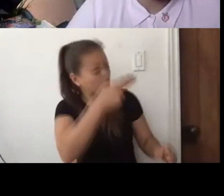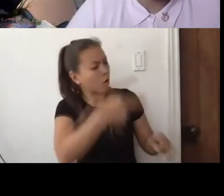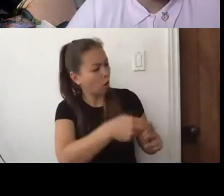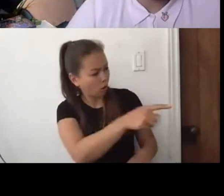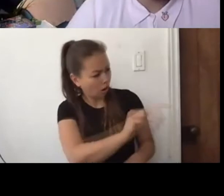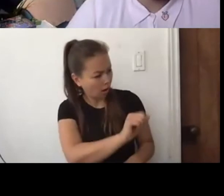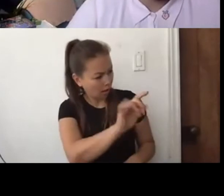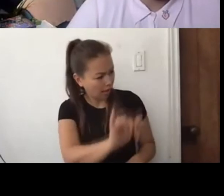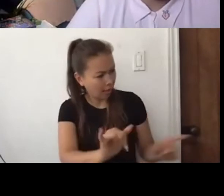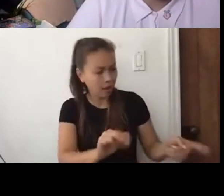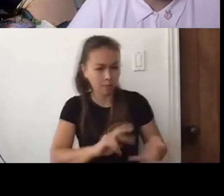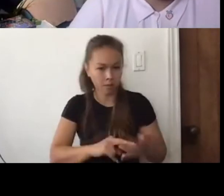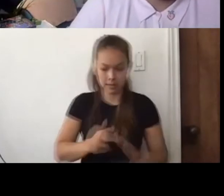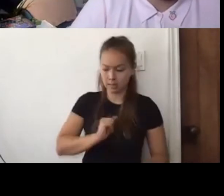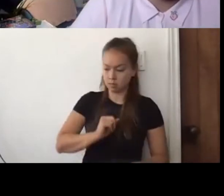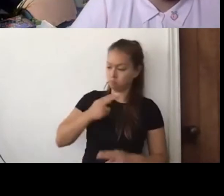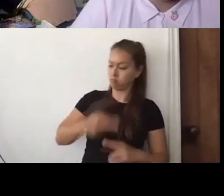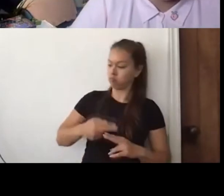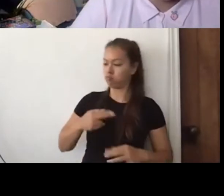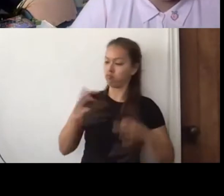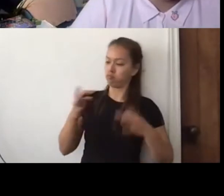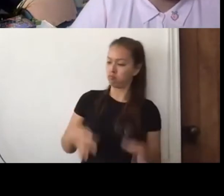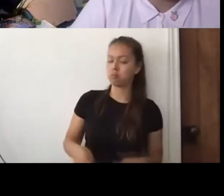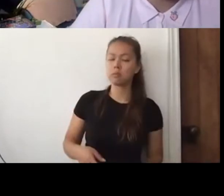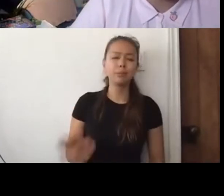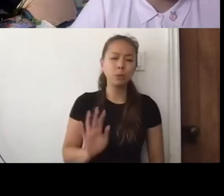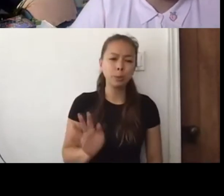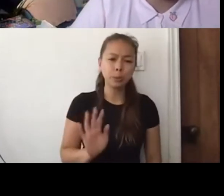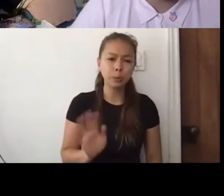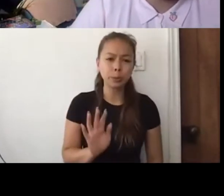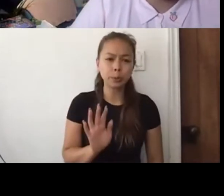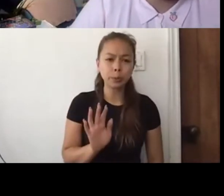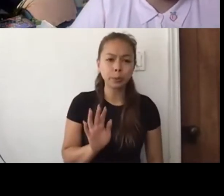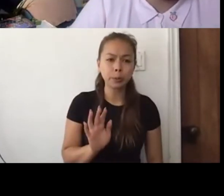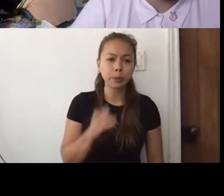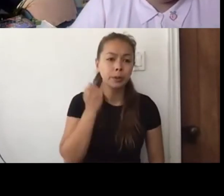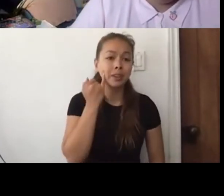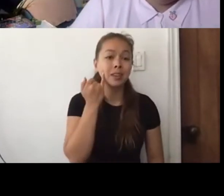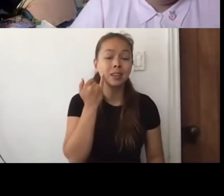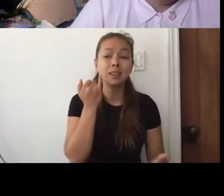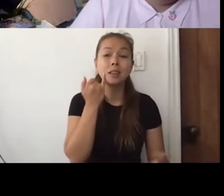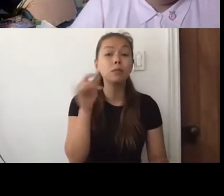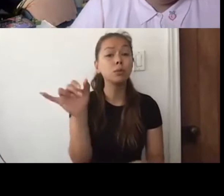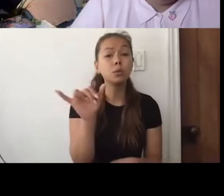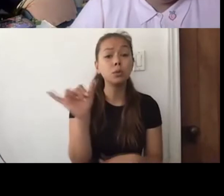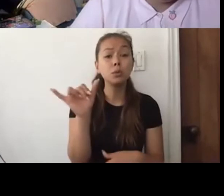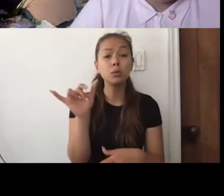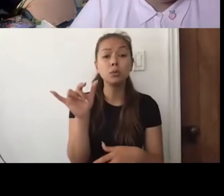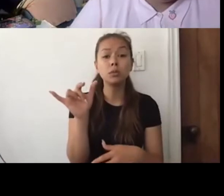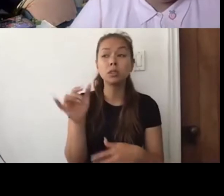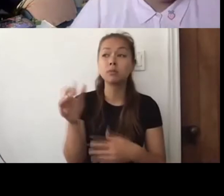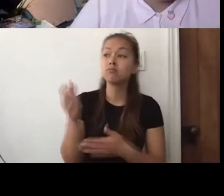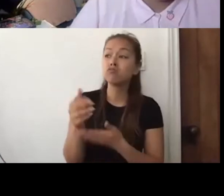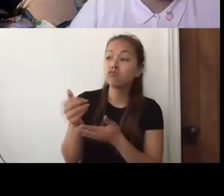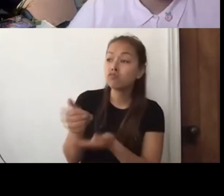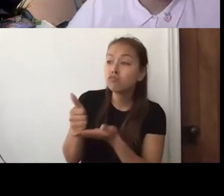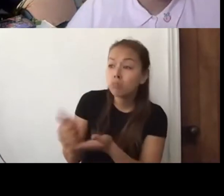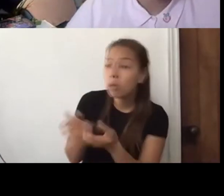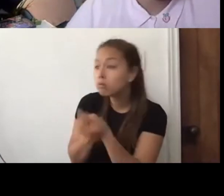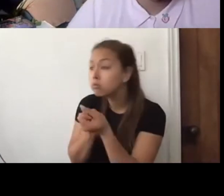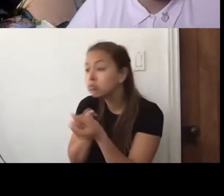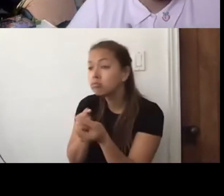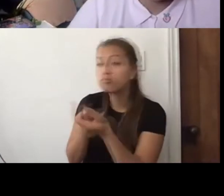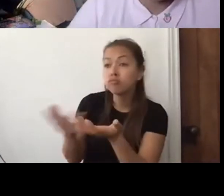be validated by the oppressed community. You might do a lot of work for another community and don't expect them